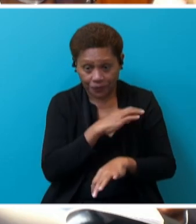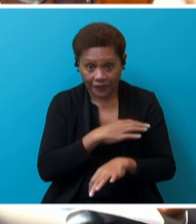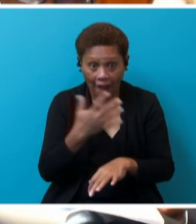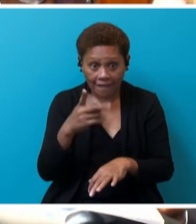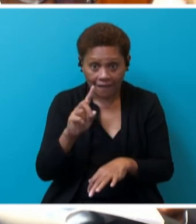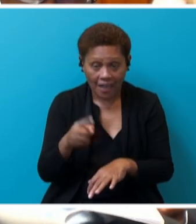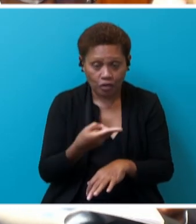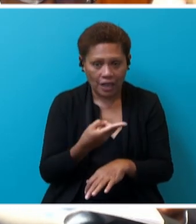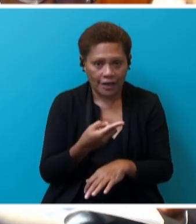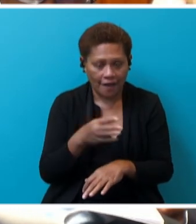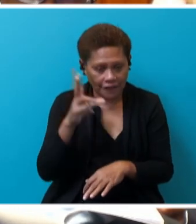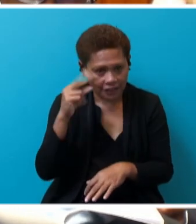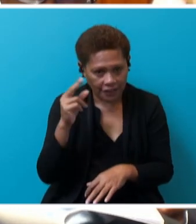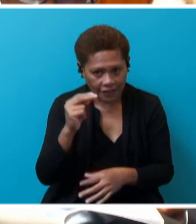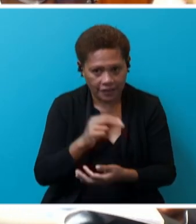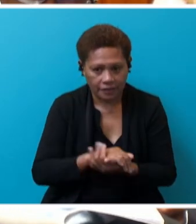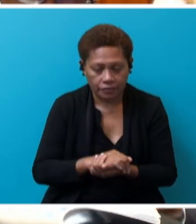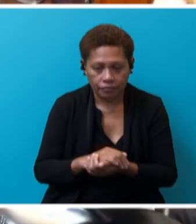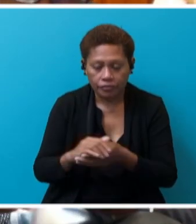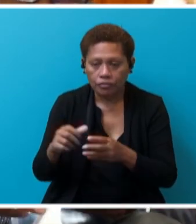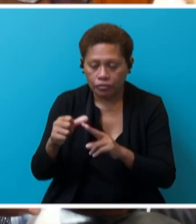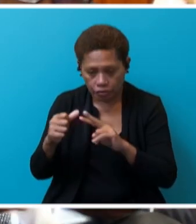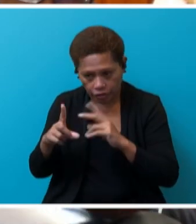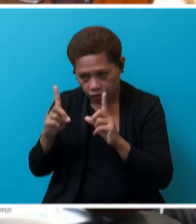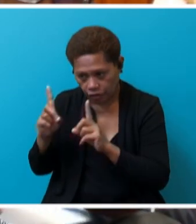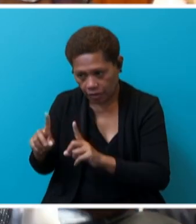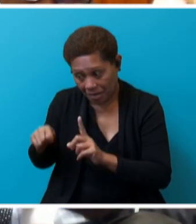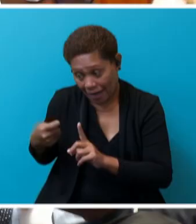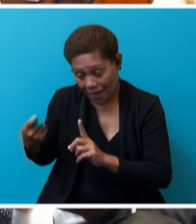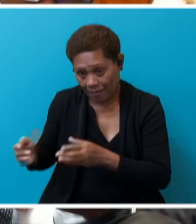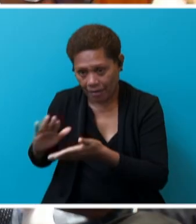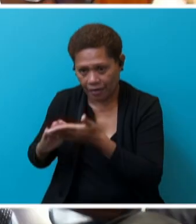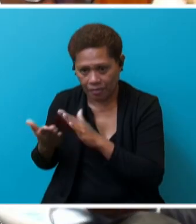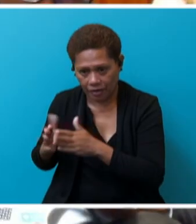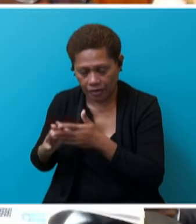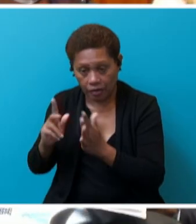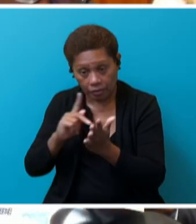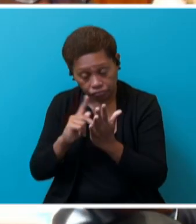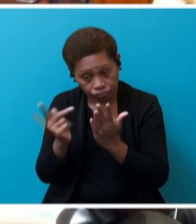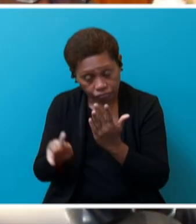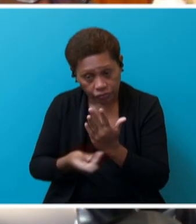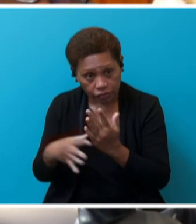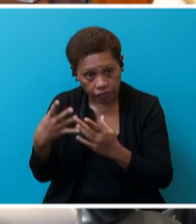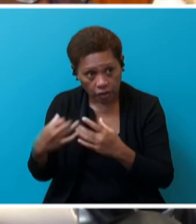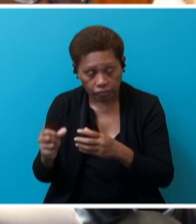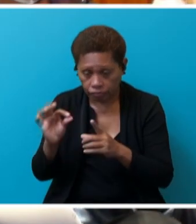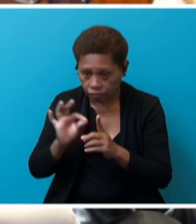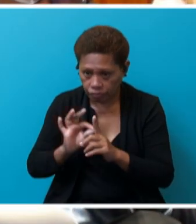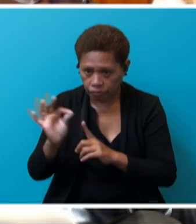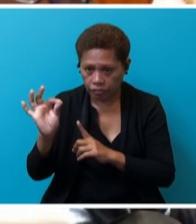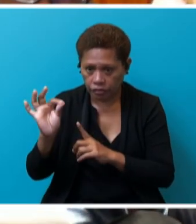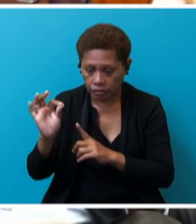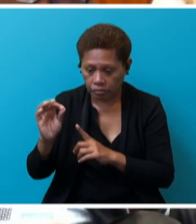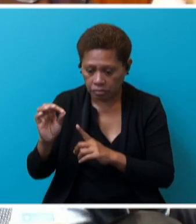across Korabo, Venuga, and nearby communities. The project enhances water reliability, particularly for rural